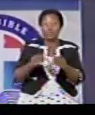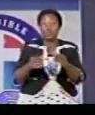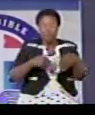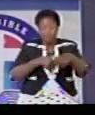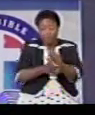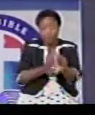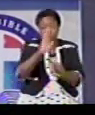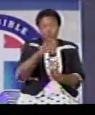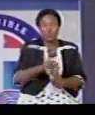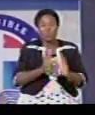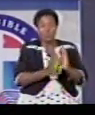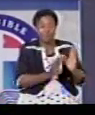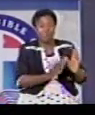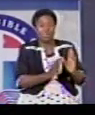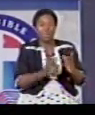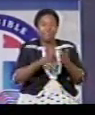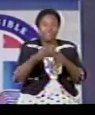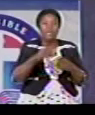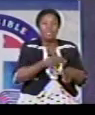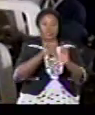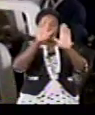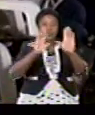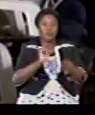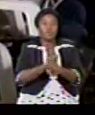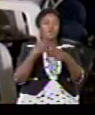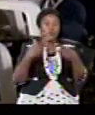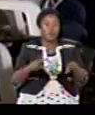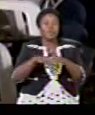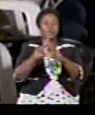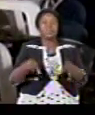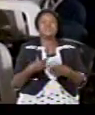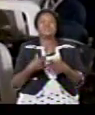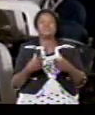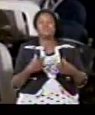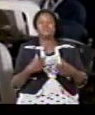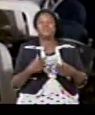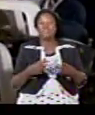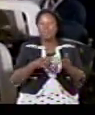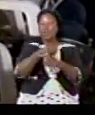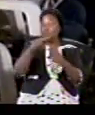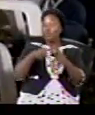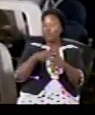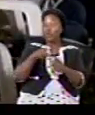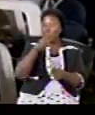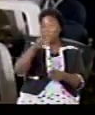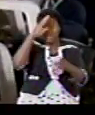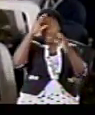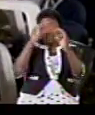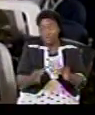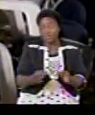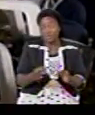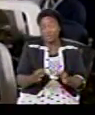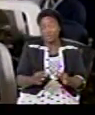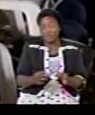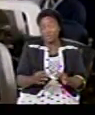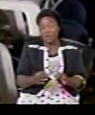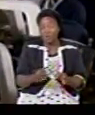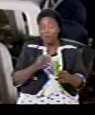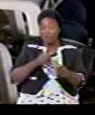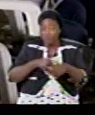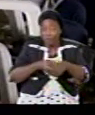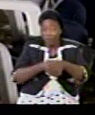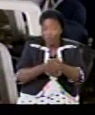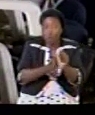your intention, a miracle will happen in your life. When your decision